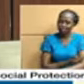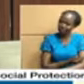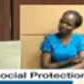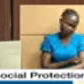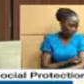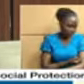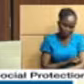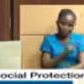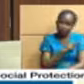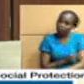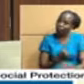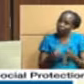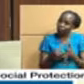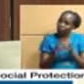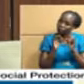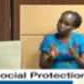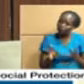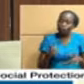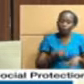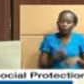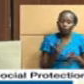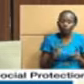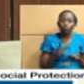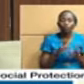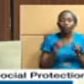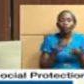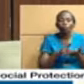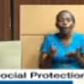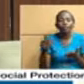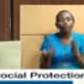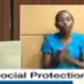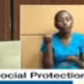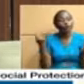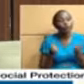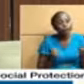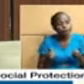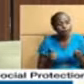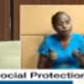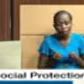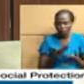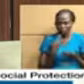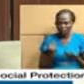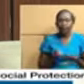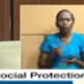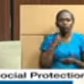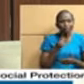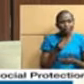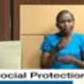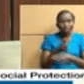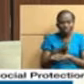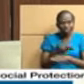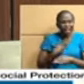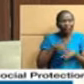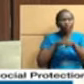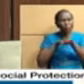resources. When we are trying to buy new cars, can we take stock of all the cars that are parked at ministries? Go